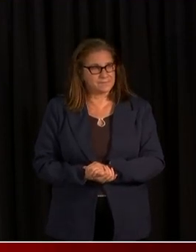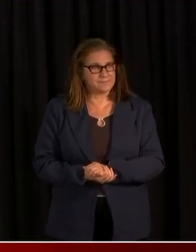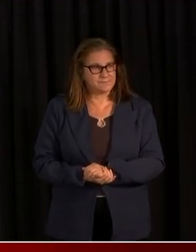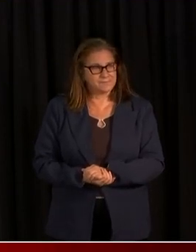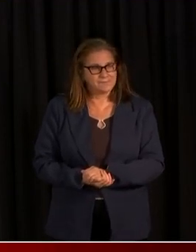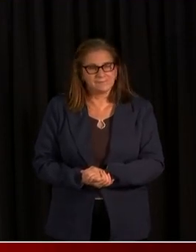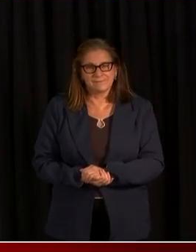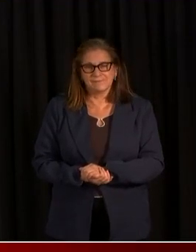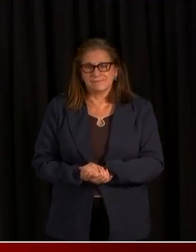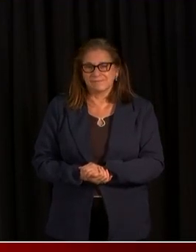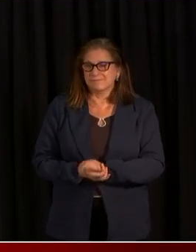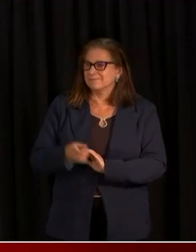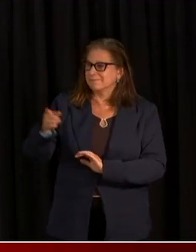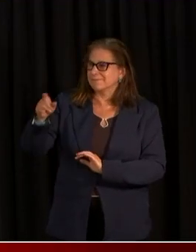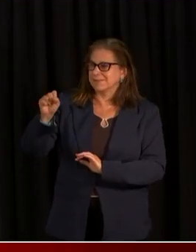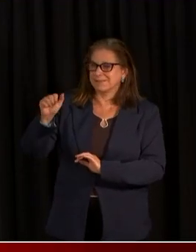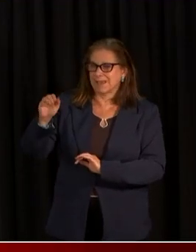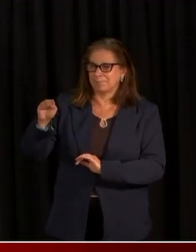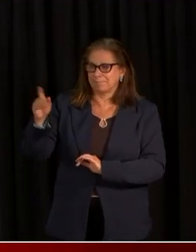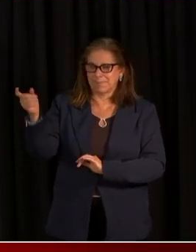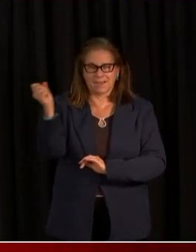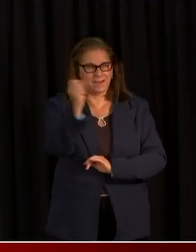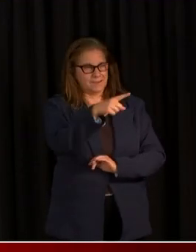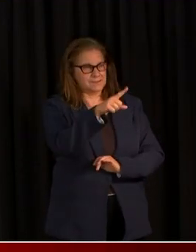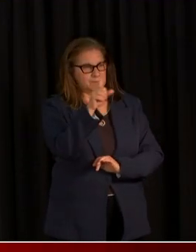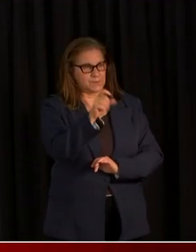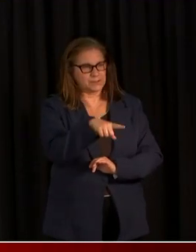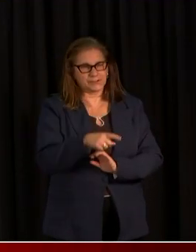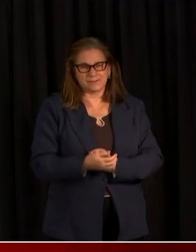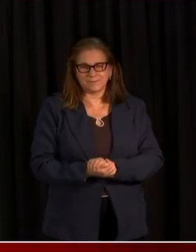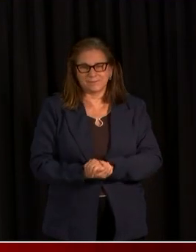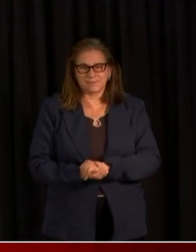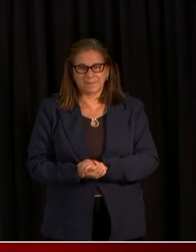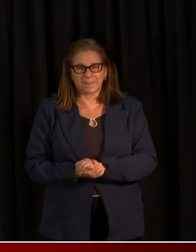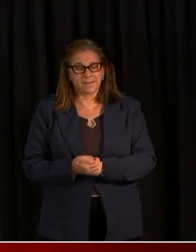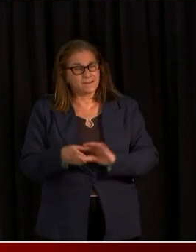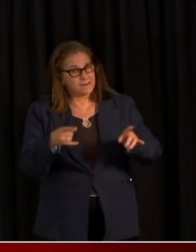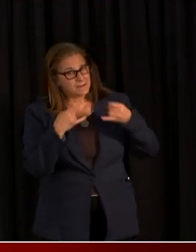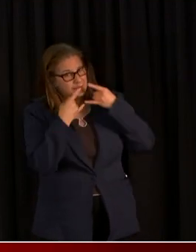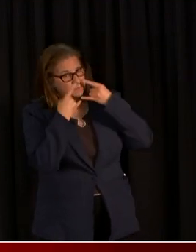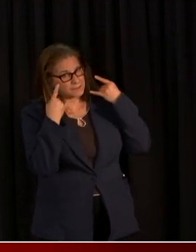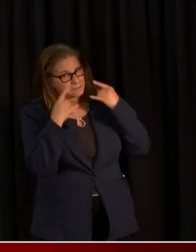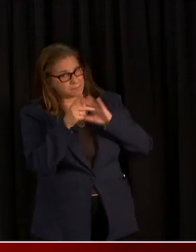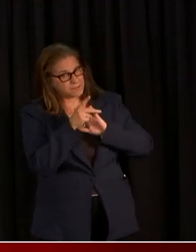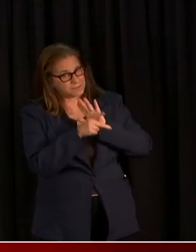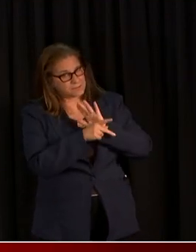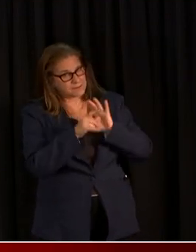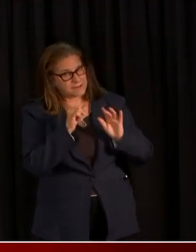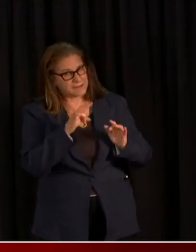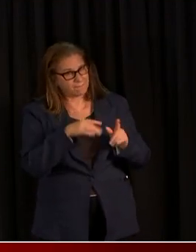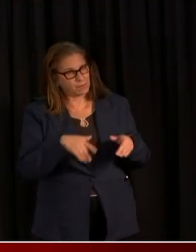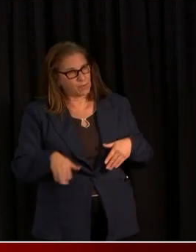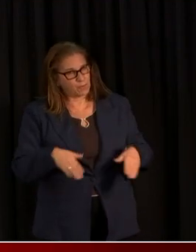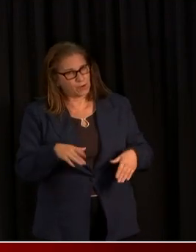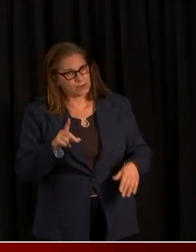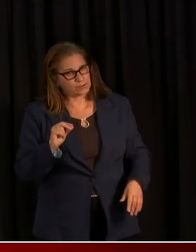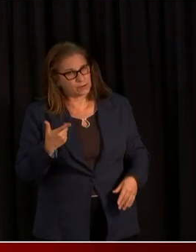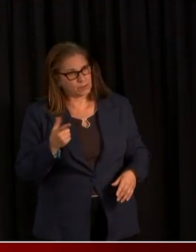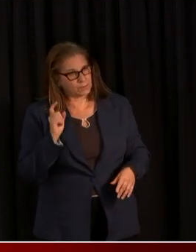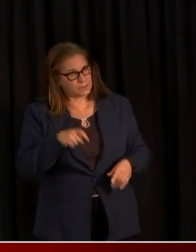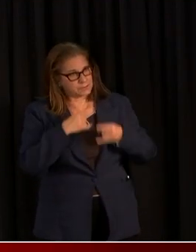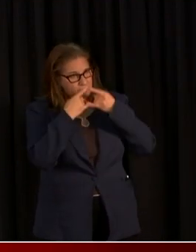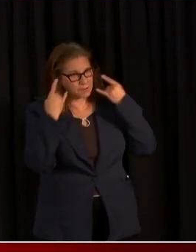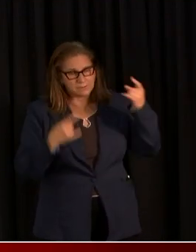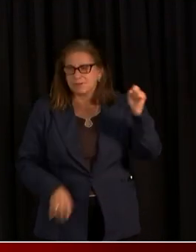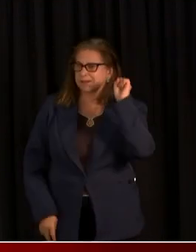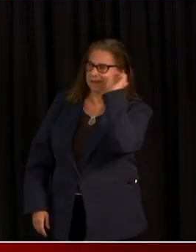Yes, Sam? So the mask policy, does this mean like if you're walking your dog, you should have a mask? Yes, it does.